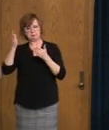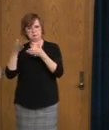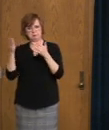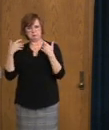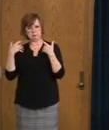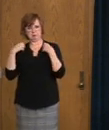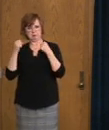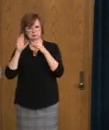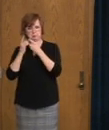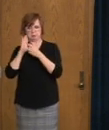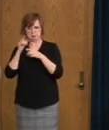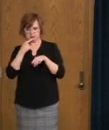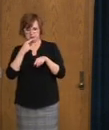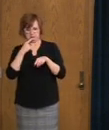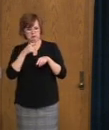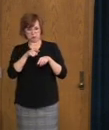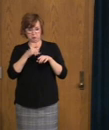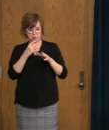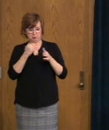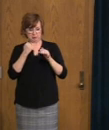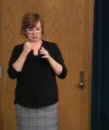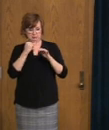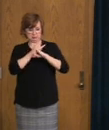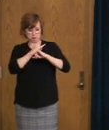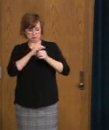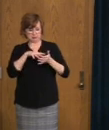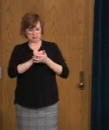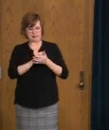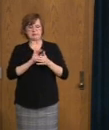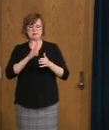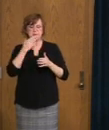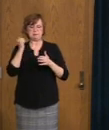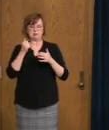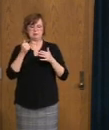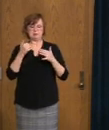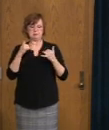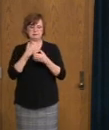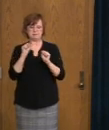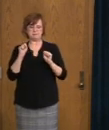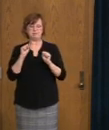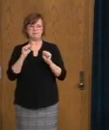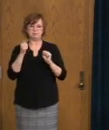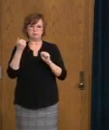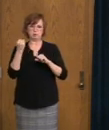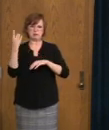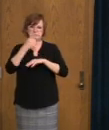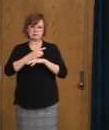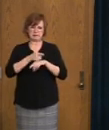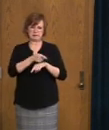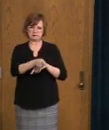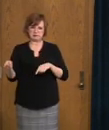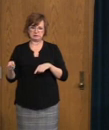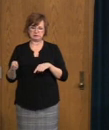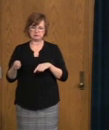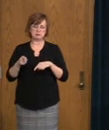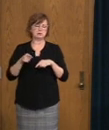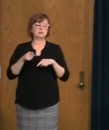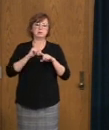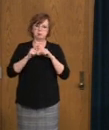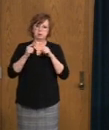isolation, and similarly your clinician, your healthcare provider may also advise a longer period of isolation if you have immunosuppression or if you are in